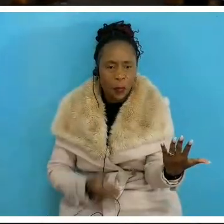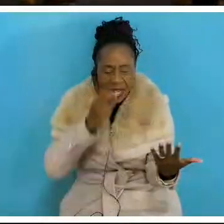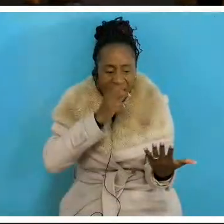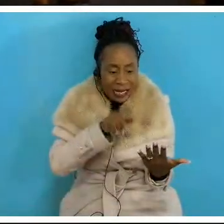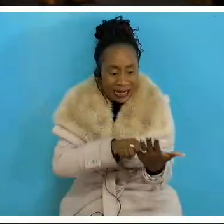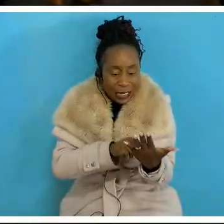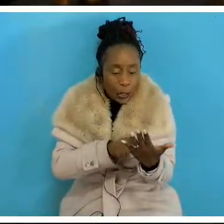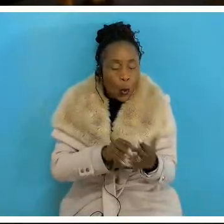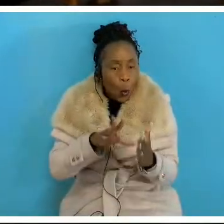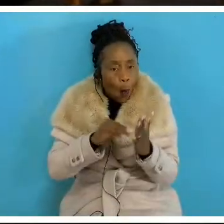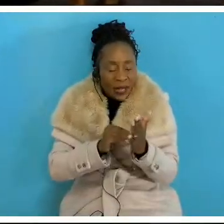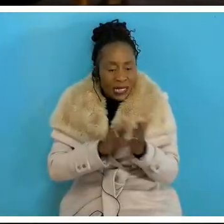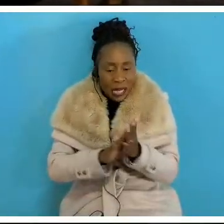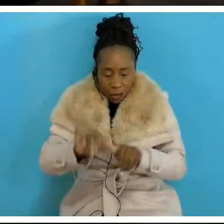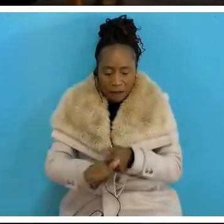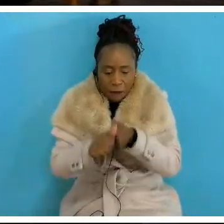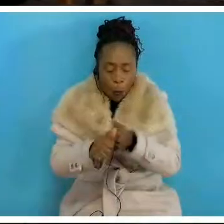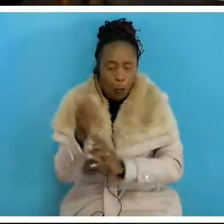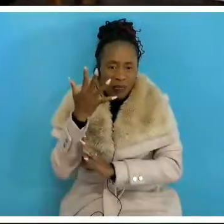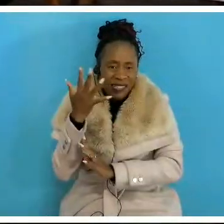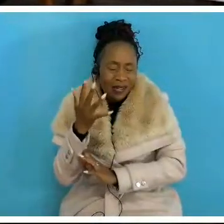we follow the presenters.